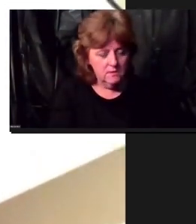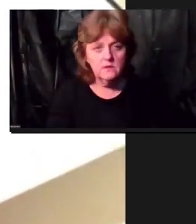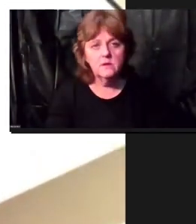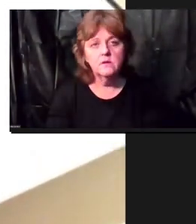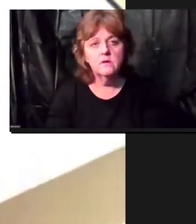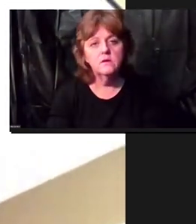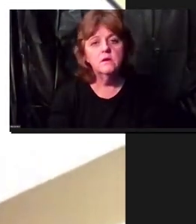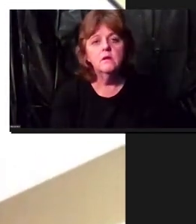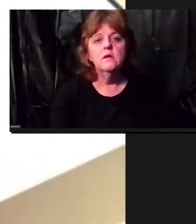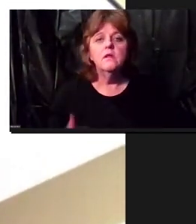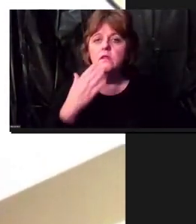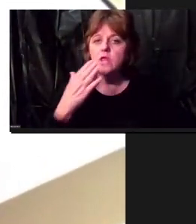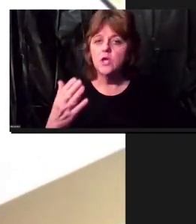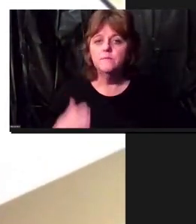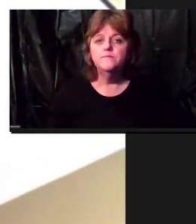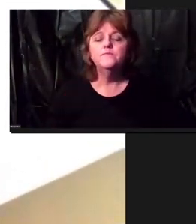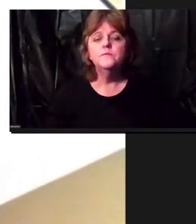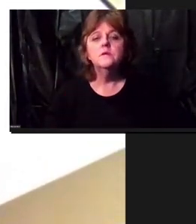Thank you, Chief.